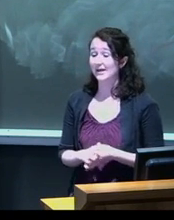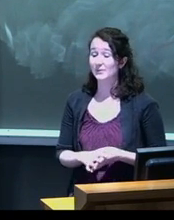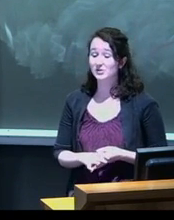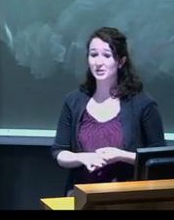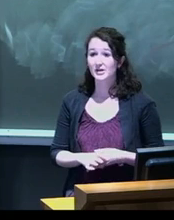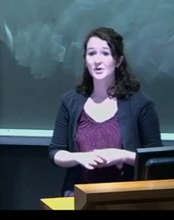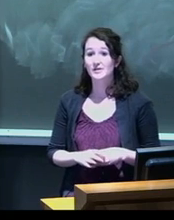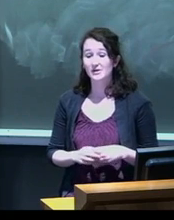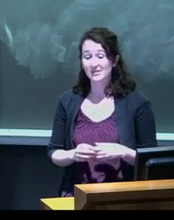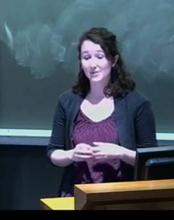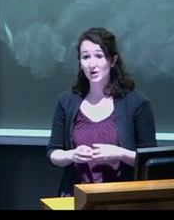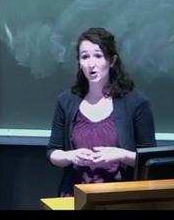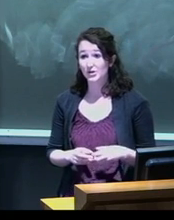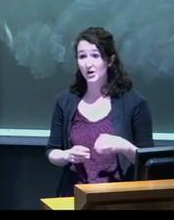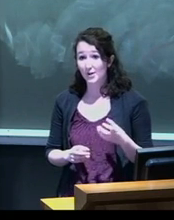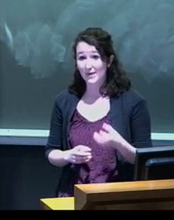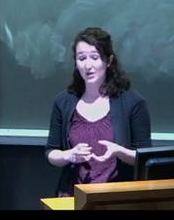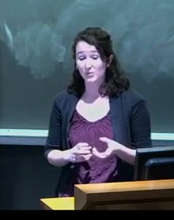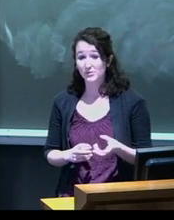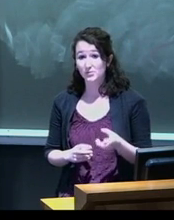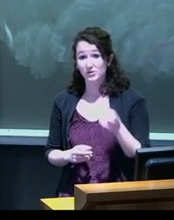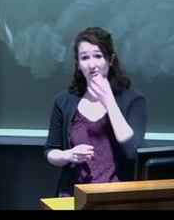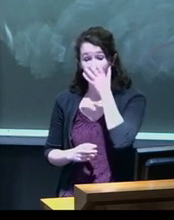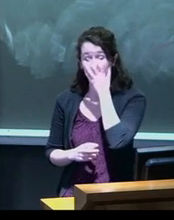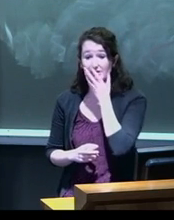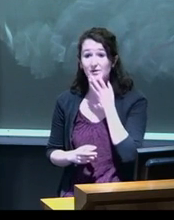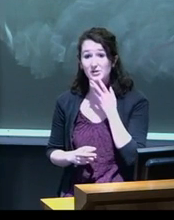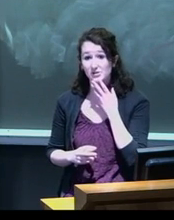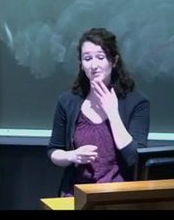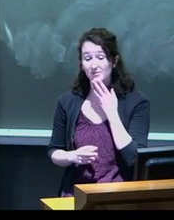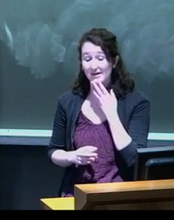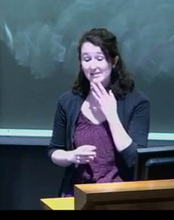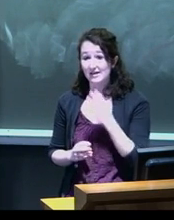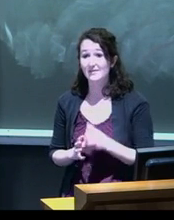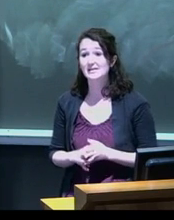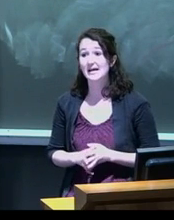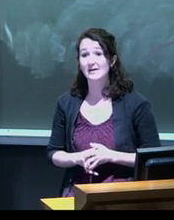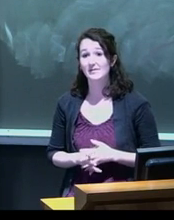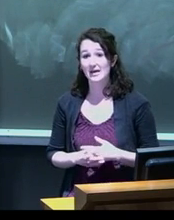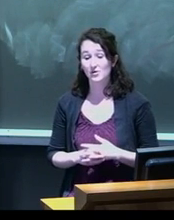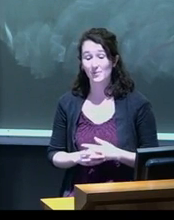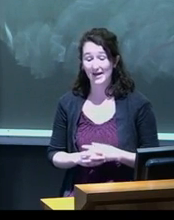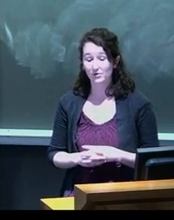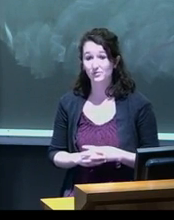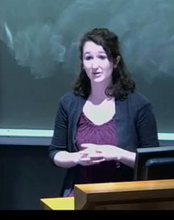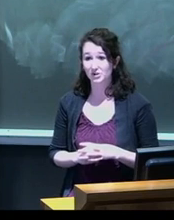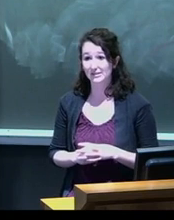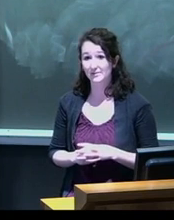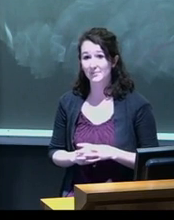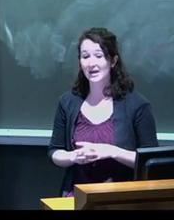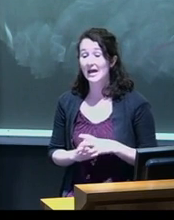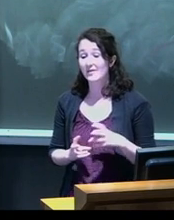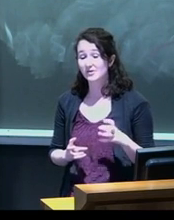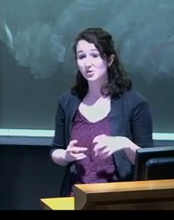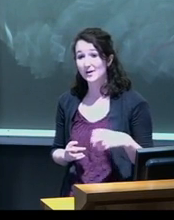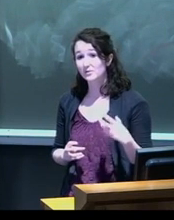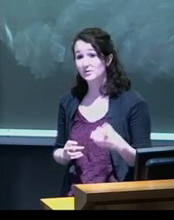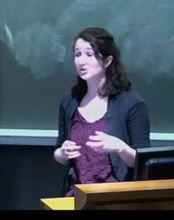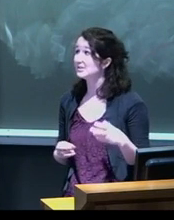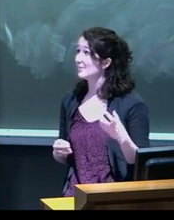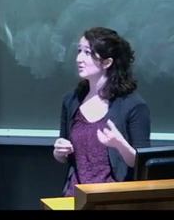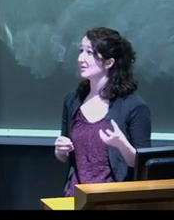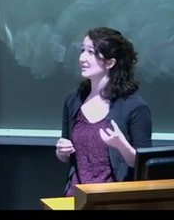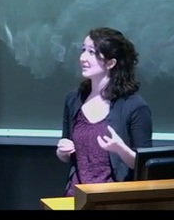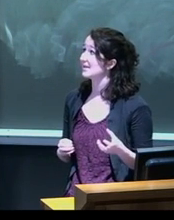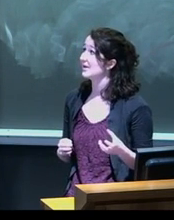Sign Language, there's something called non-manuals, which are different configurations of the face, and these have a grammatical function. This grammatical